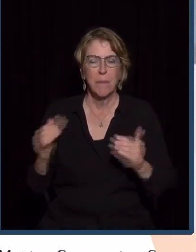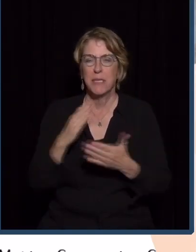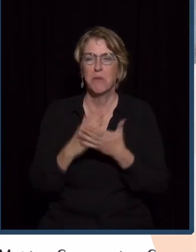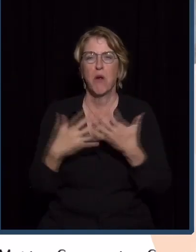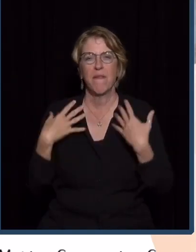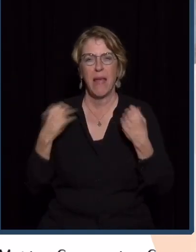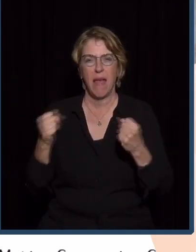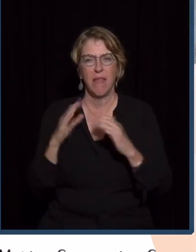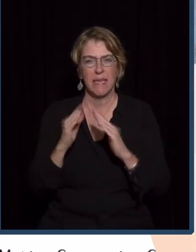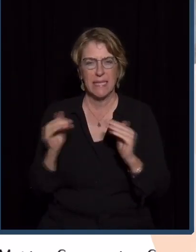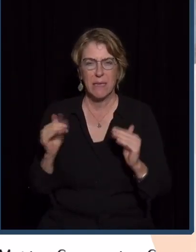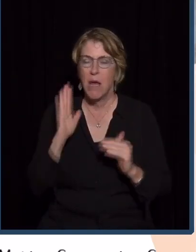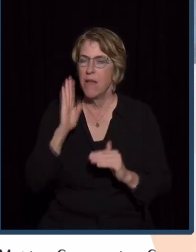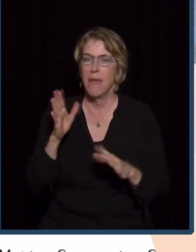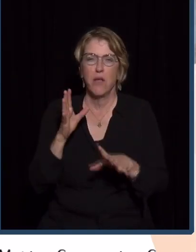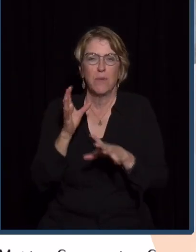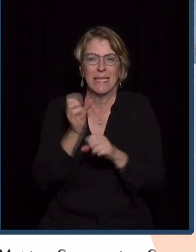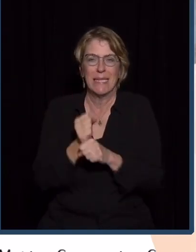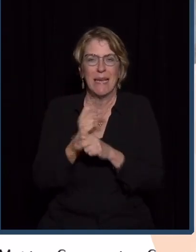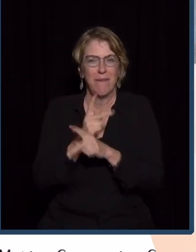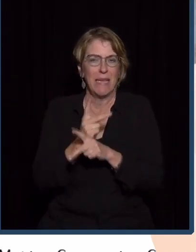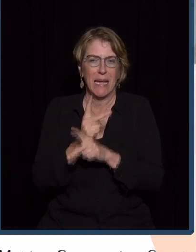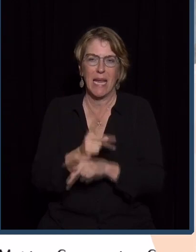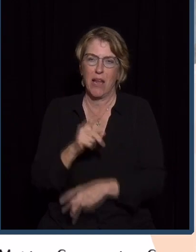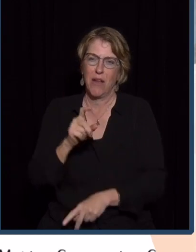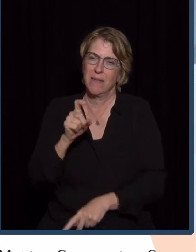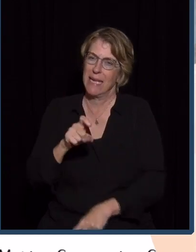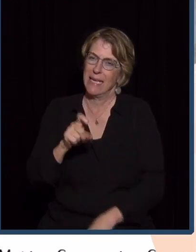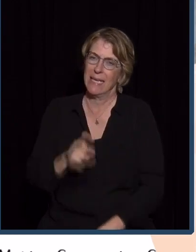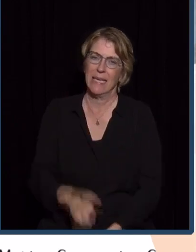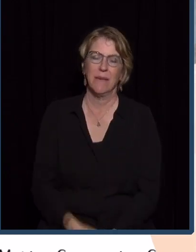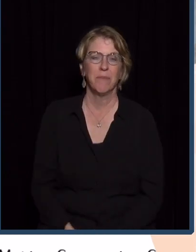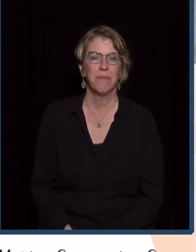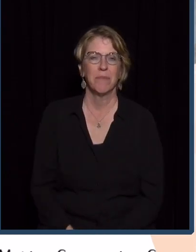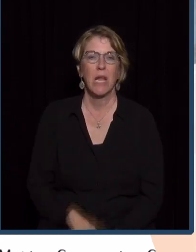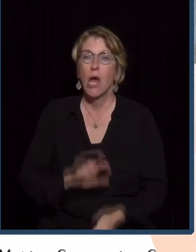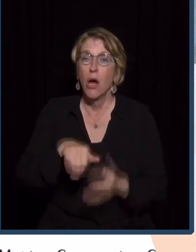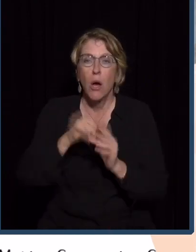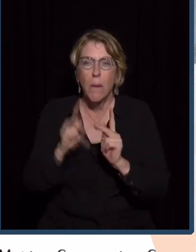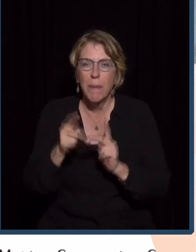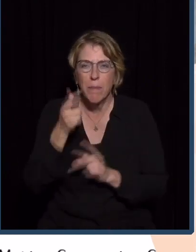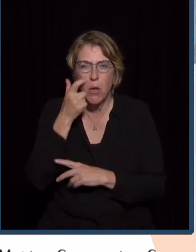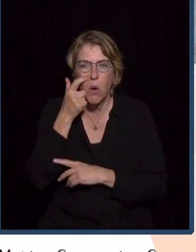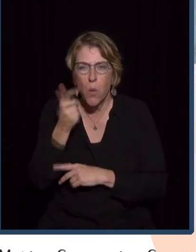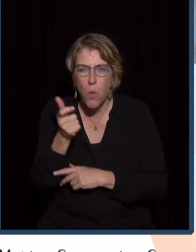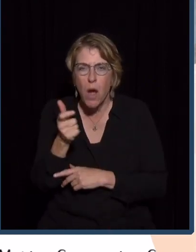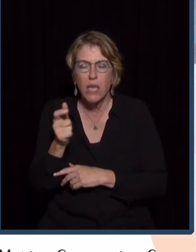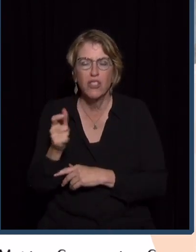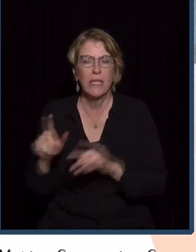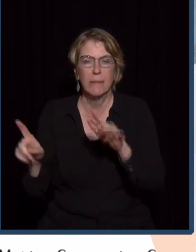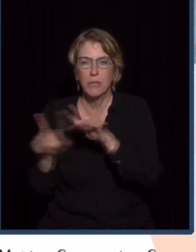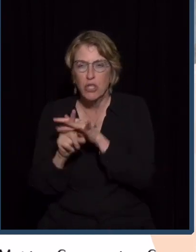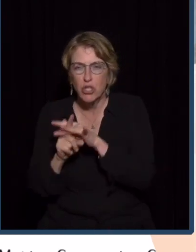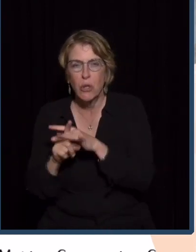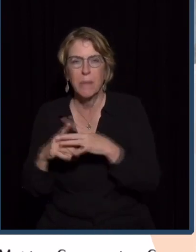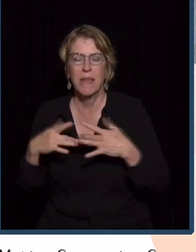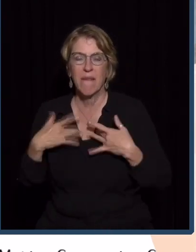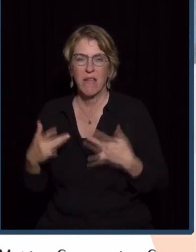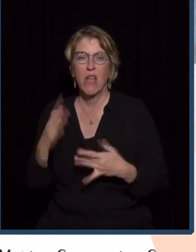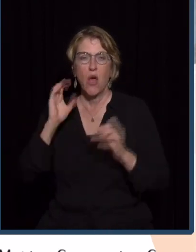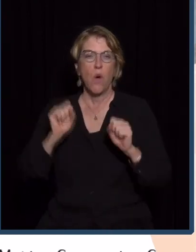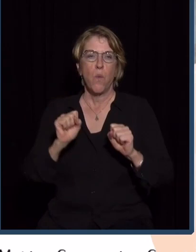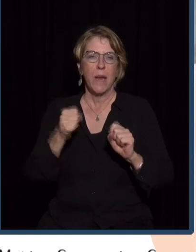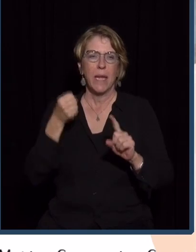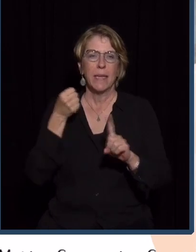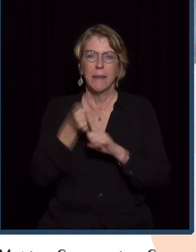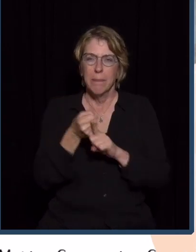everyone receives the care they deserve. And it's because of all of you who are watching and attending this event that we are able to make a difference in the